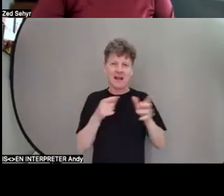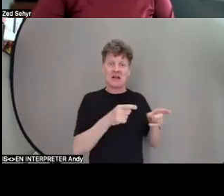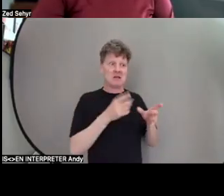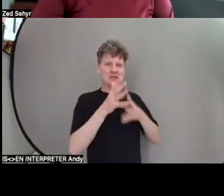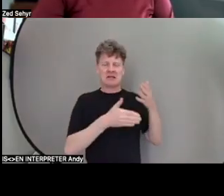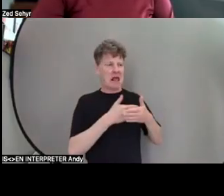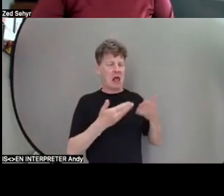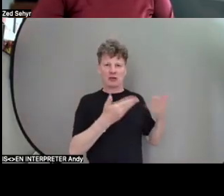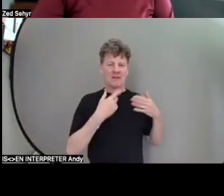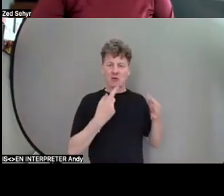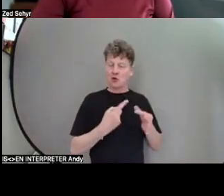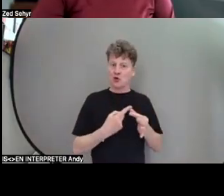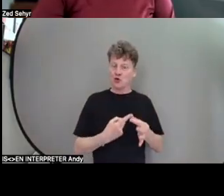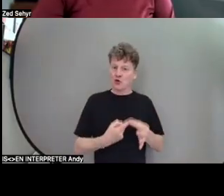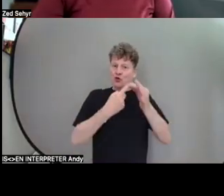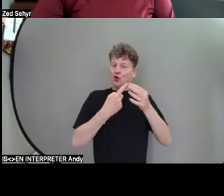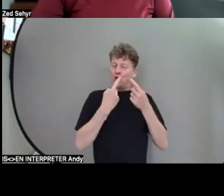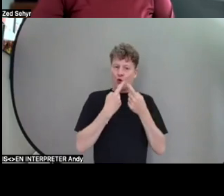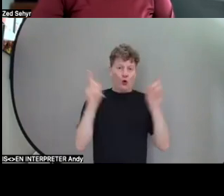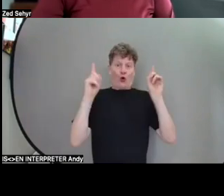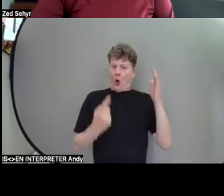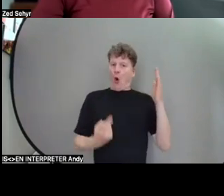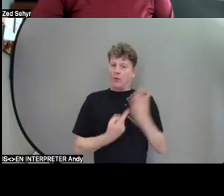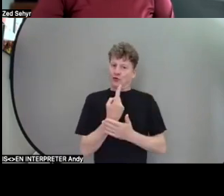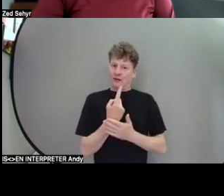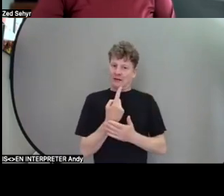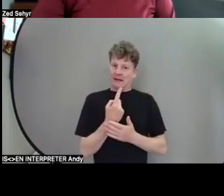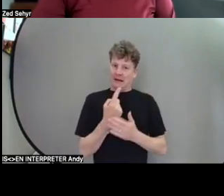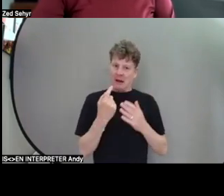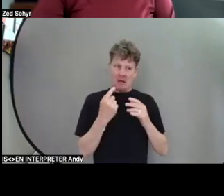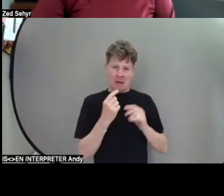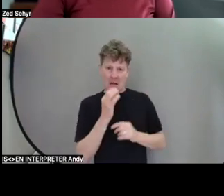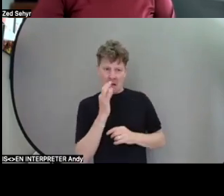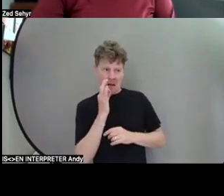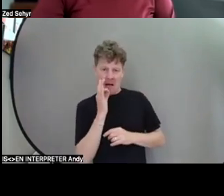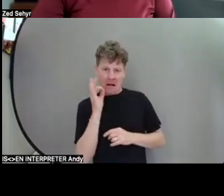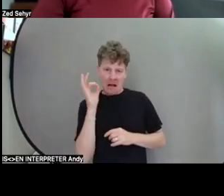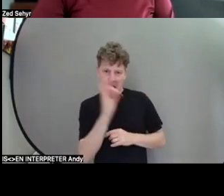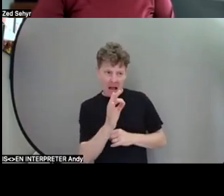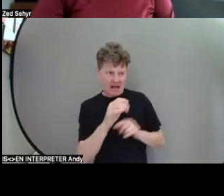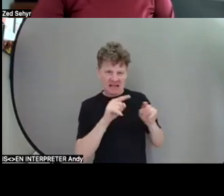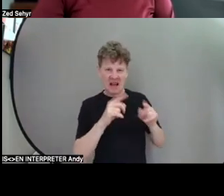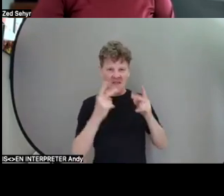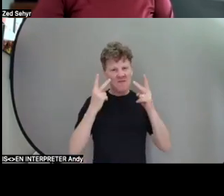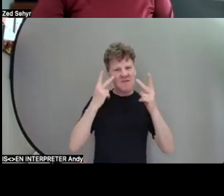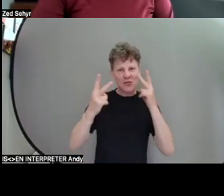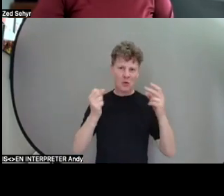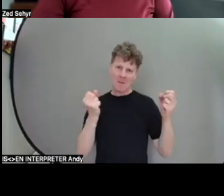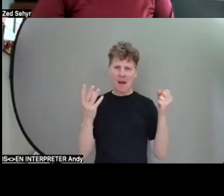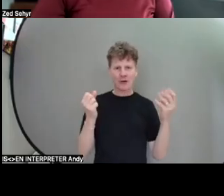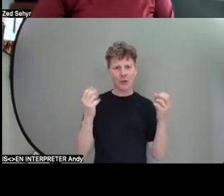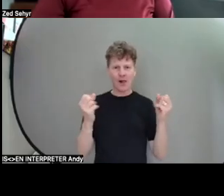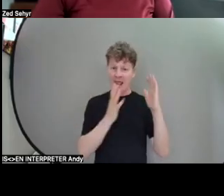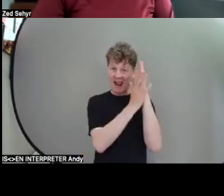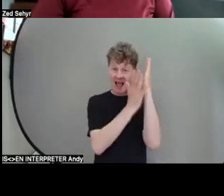unique opportunity to ask whether a visual manual lexicon is organized in